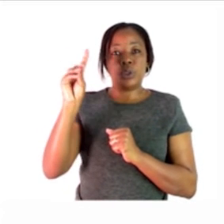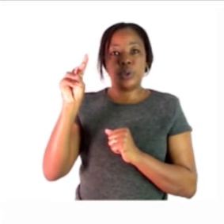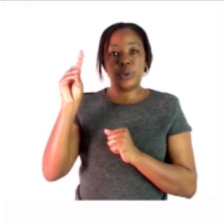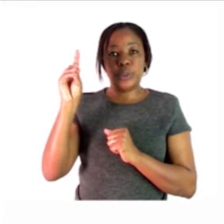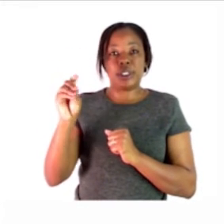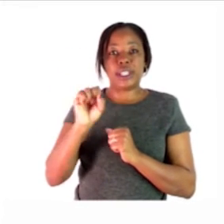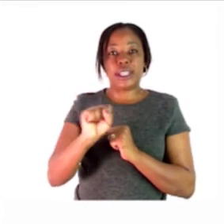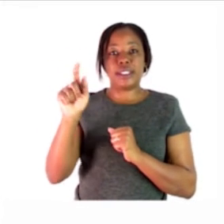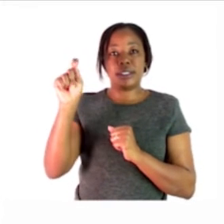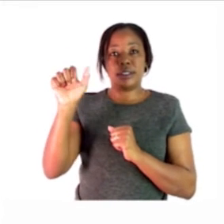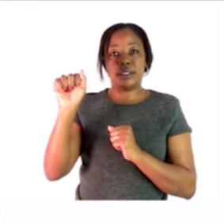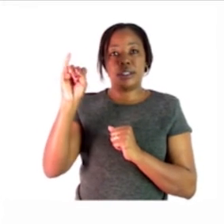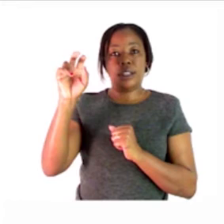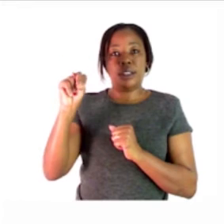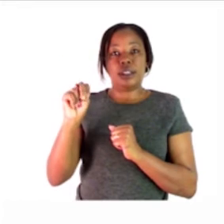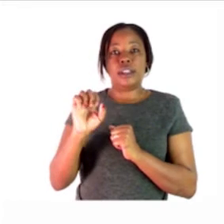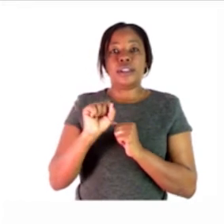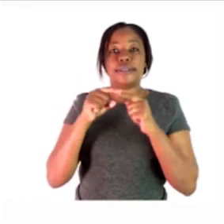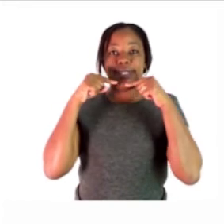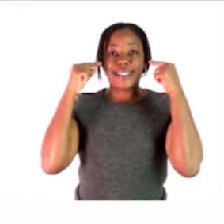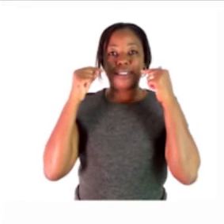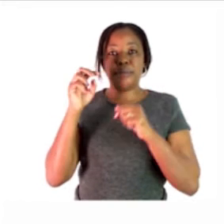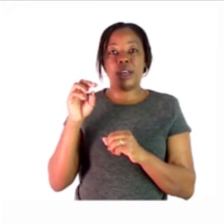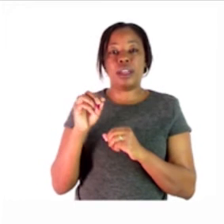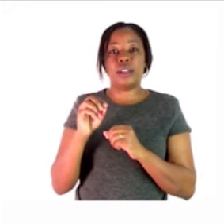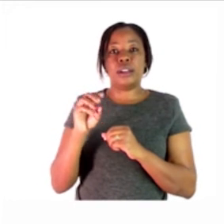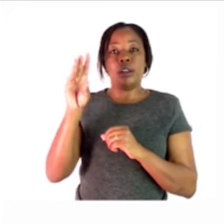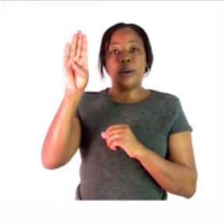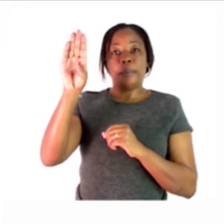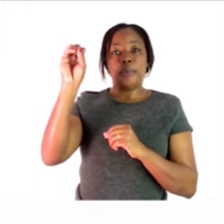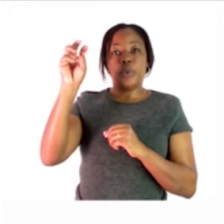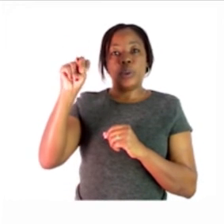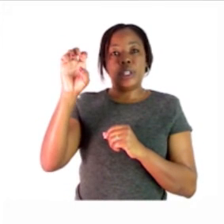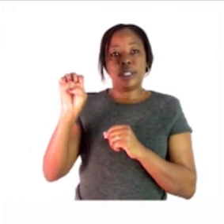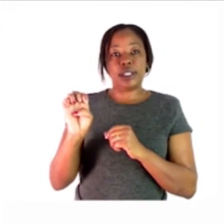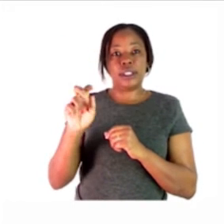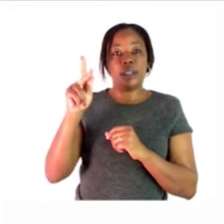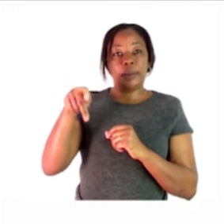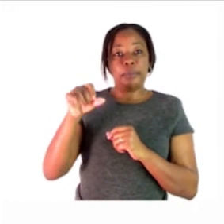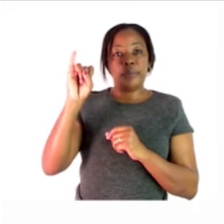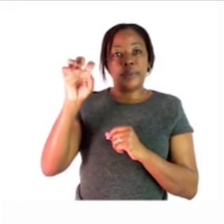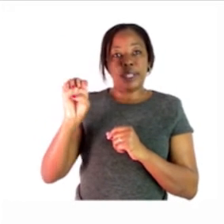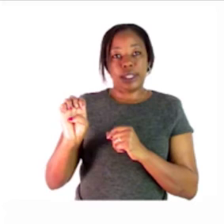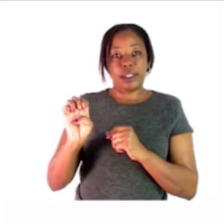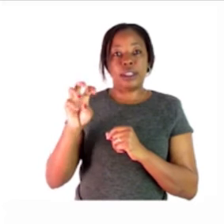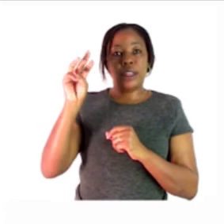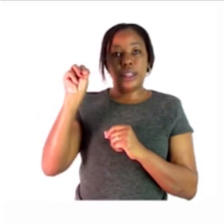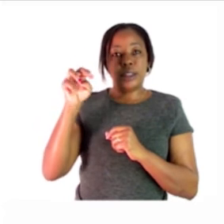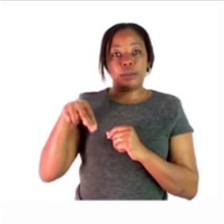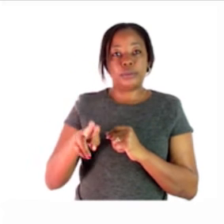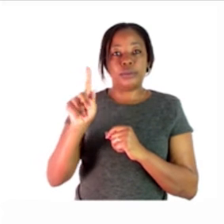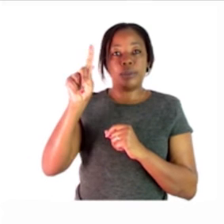mud, stain, smile, bone, pie,